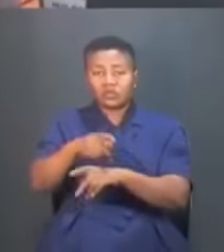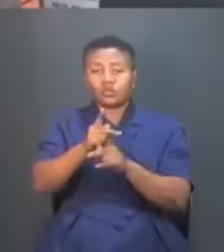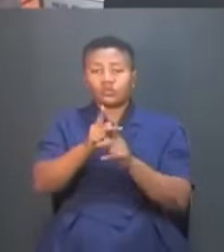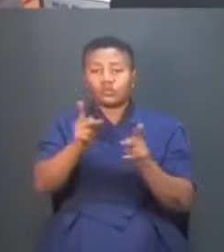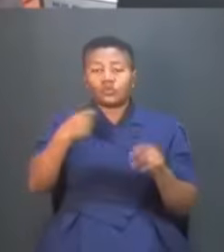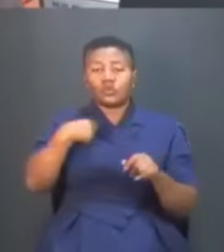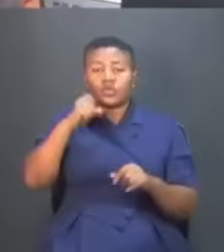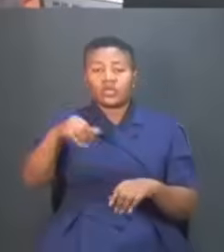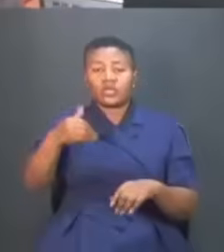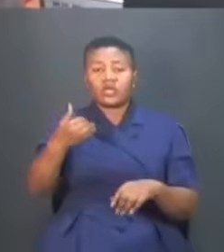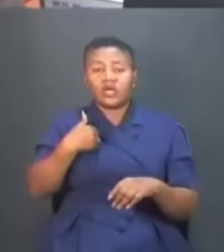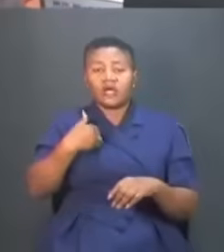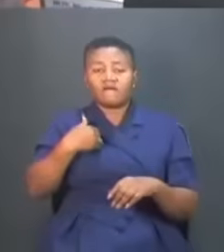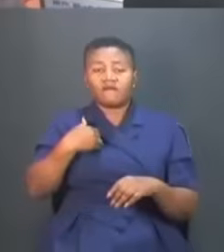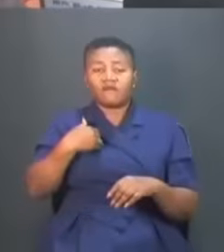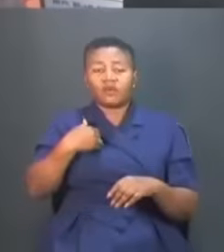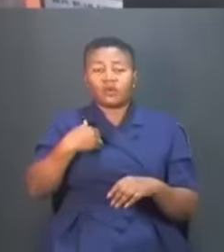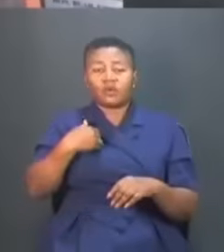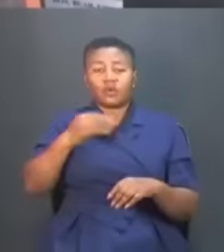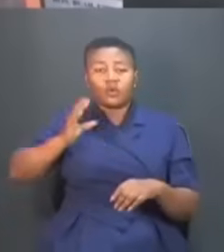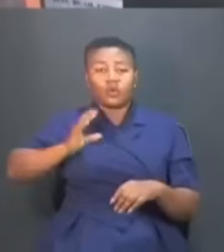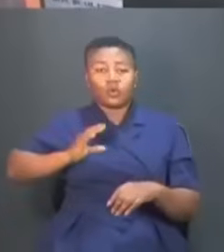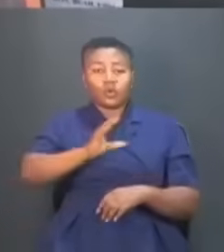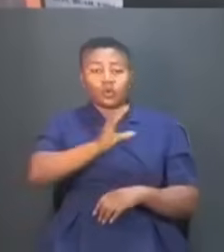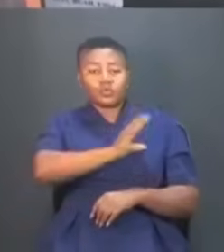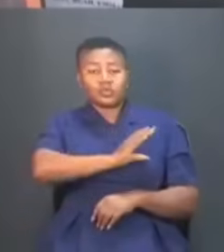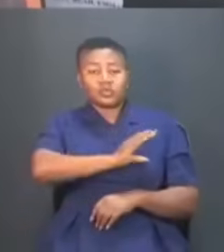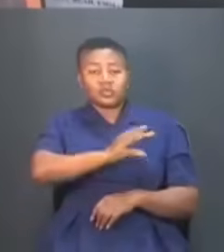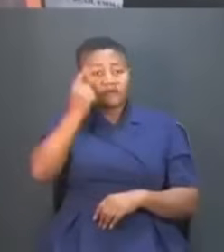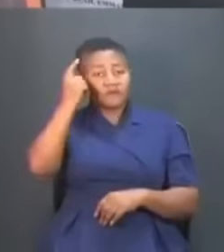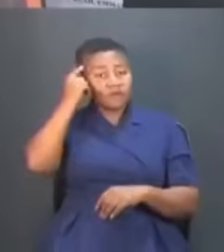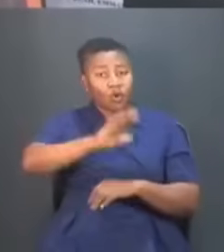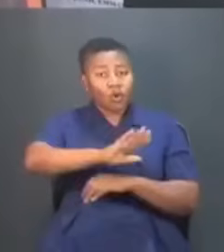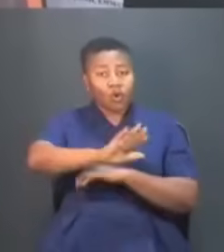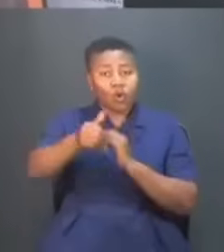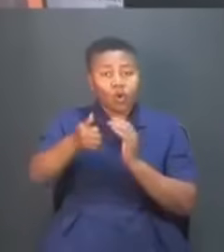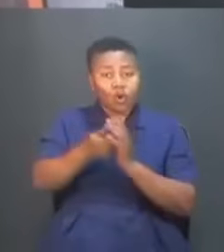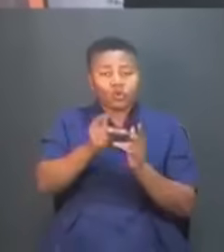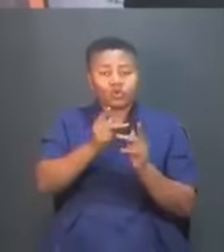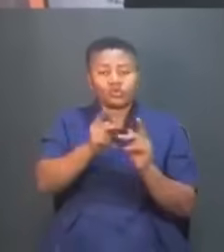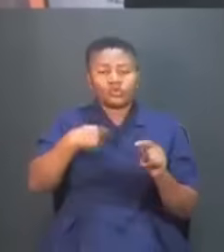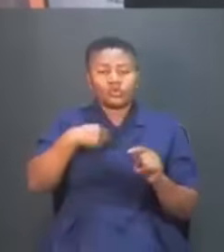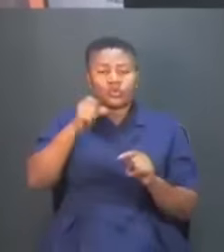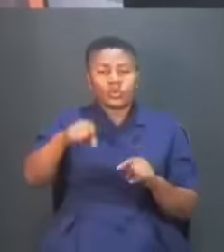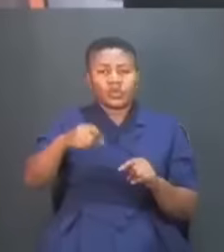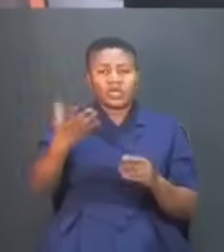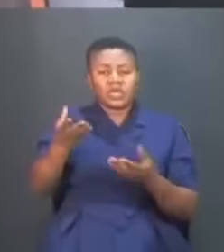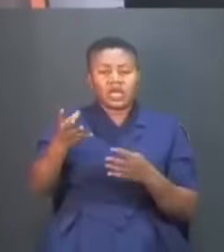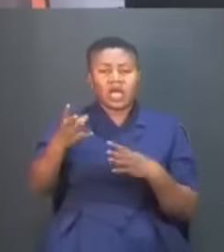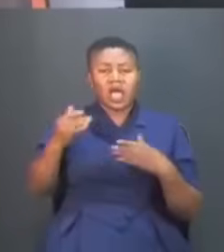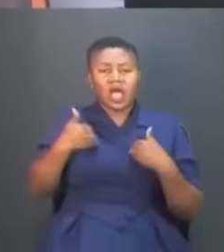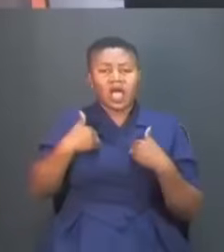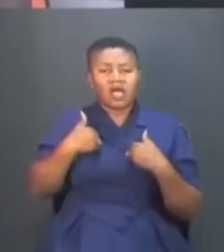whole so that we can take the NHIS formula because